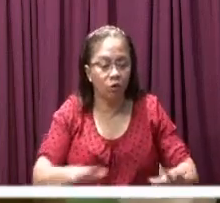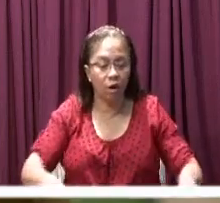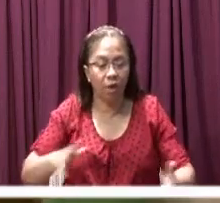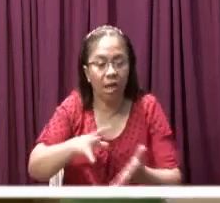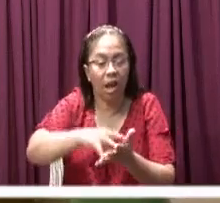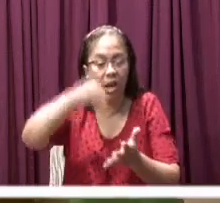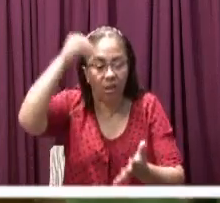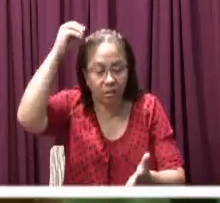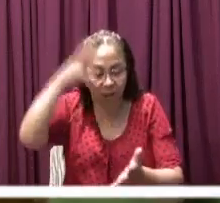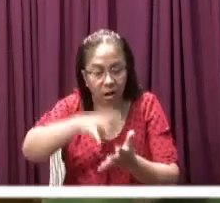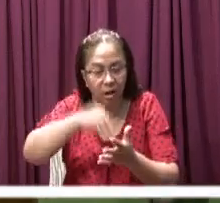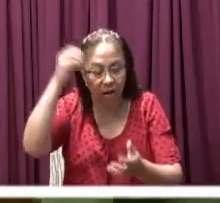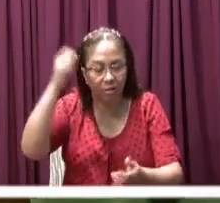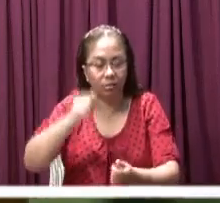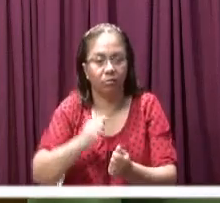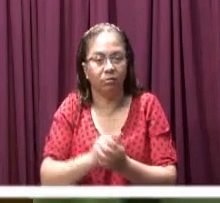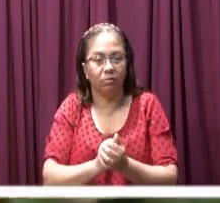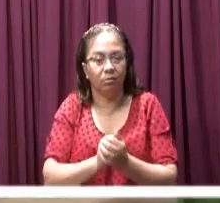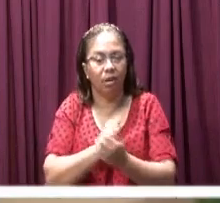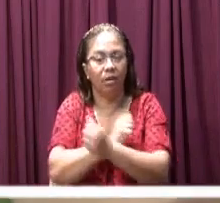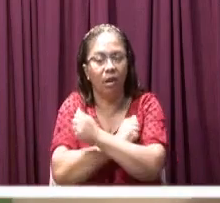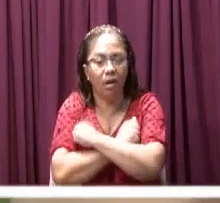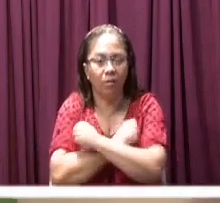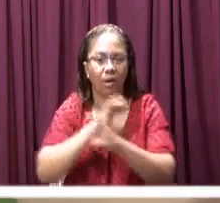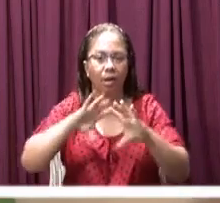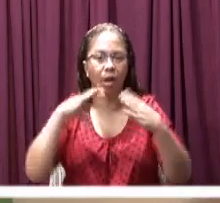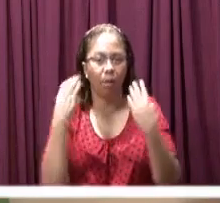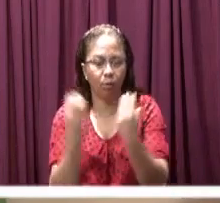a community of life and love.